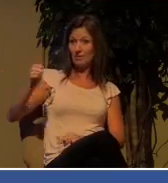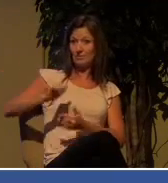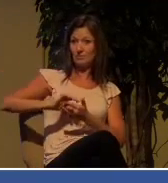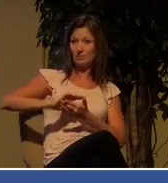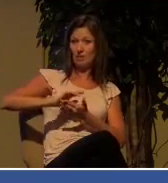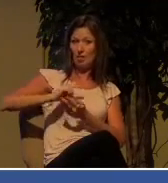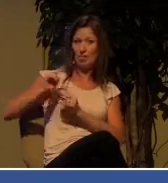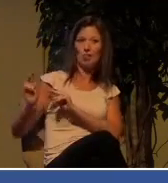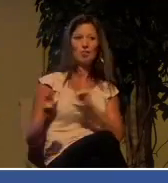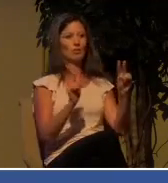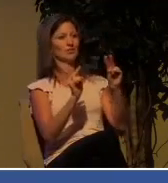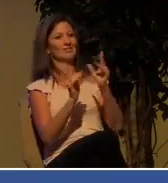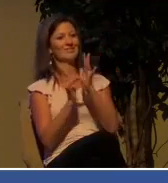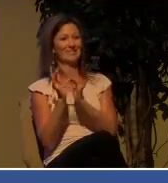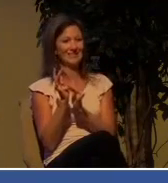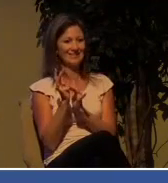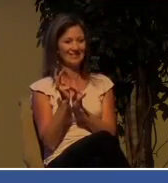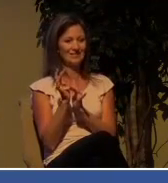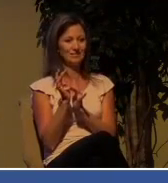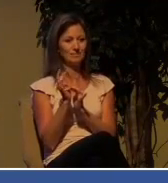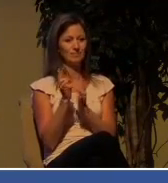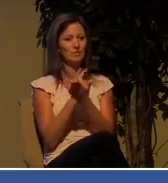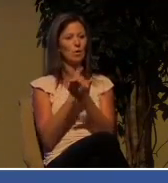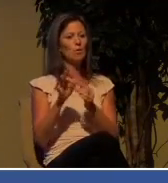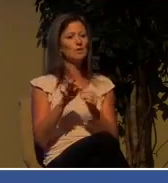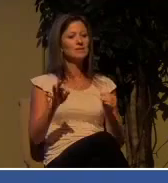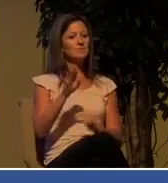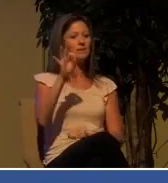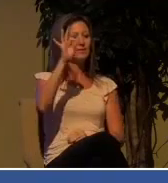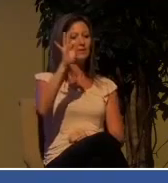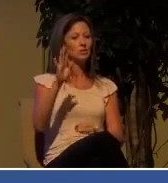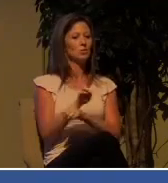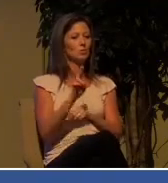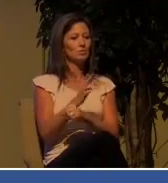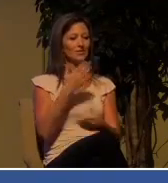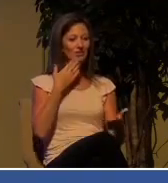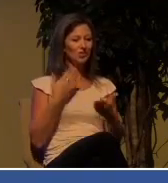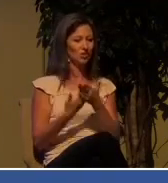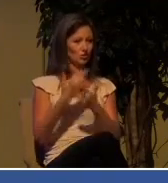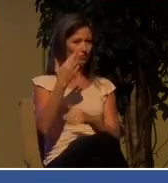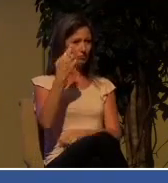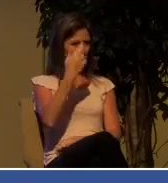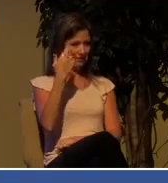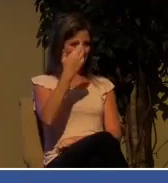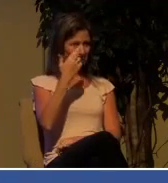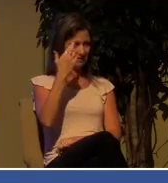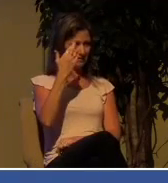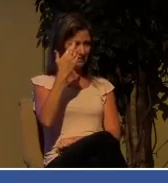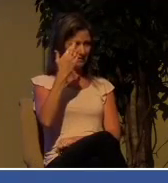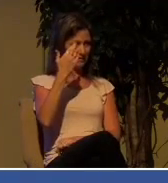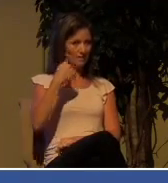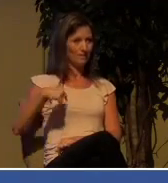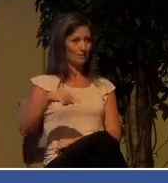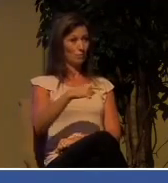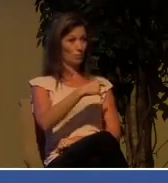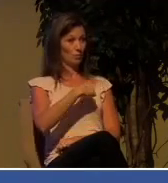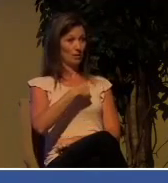Good reasons. And the Holy Spirit used them for the ultimate good, that we would indeed turn to the